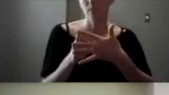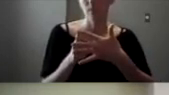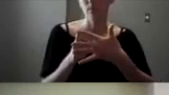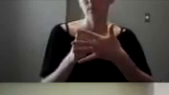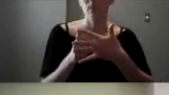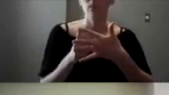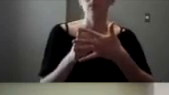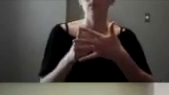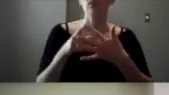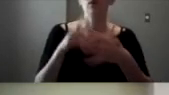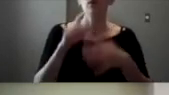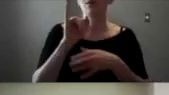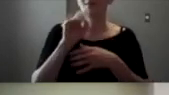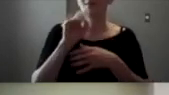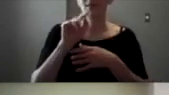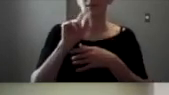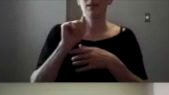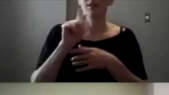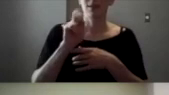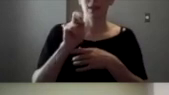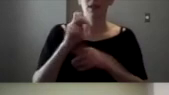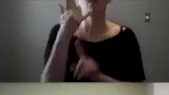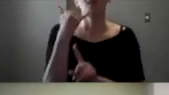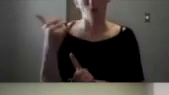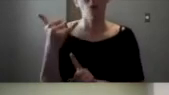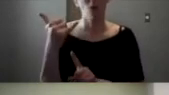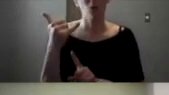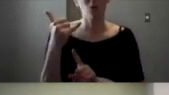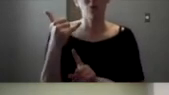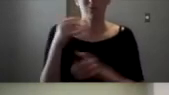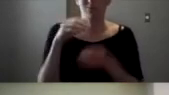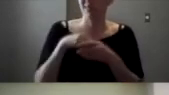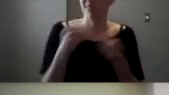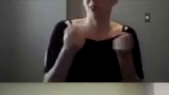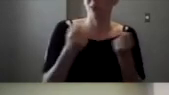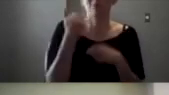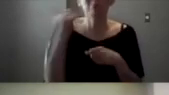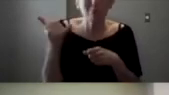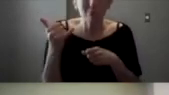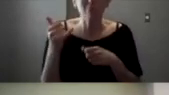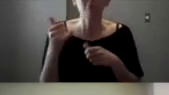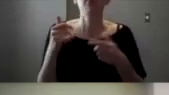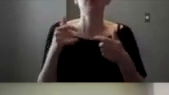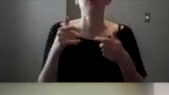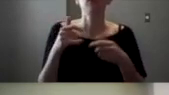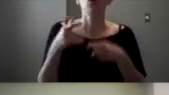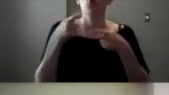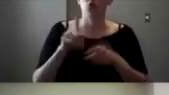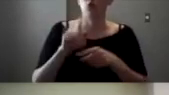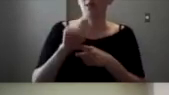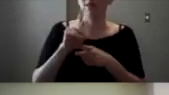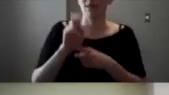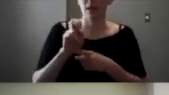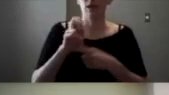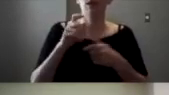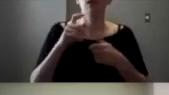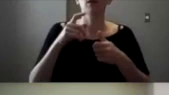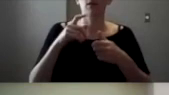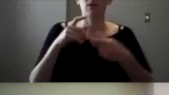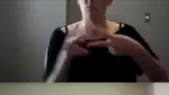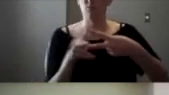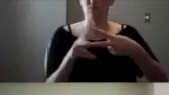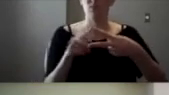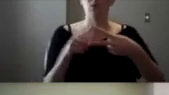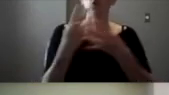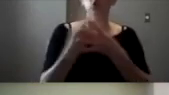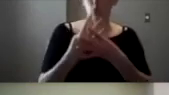conversation before she actually comes into the clinic, screen for the symptoms I mentioned, and if she has those or other risk factors,